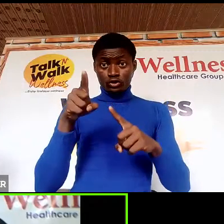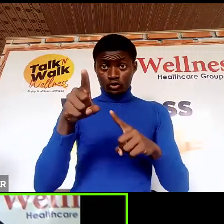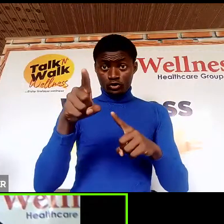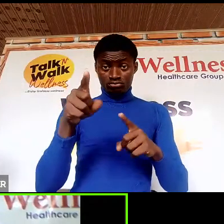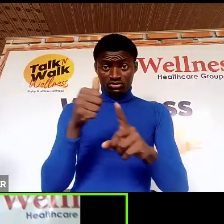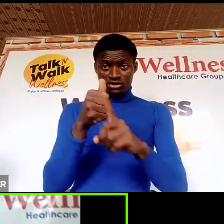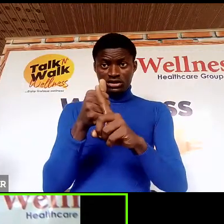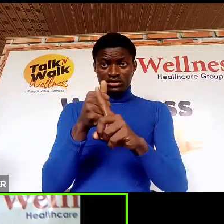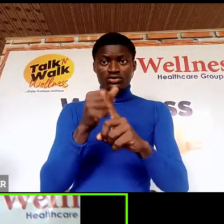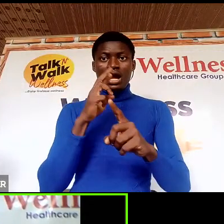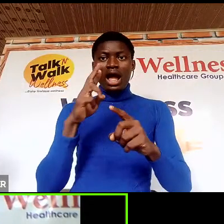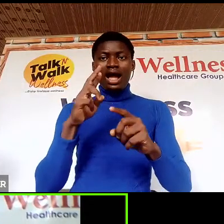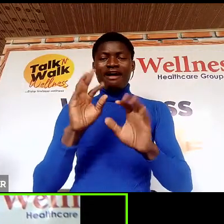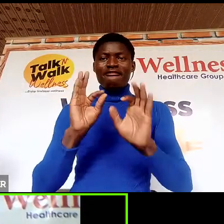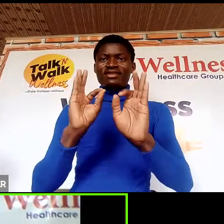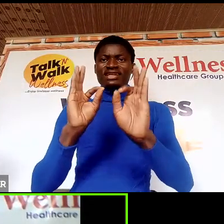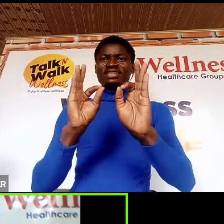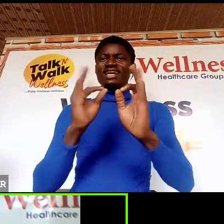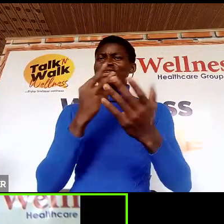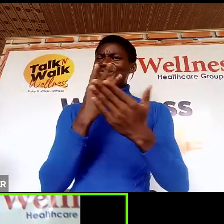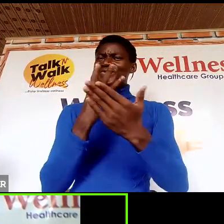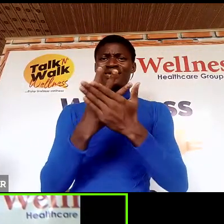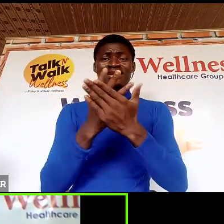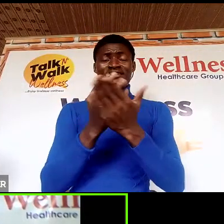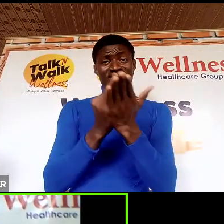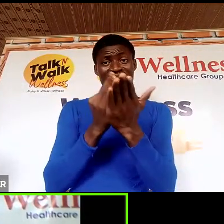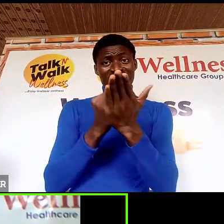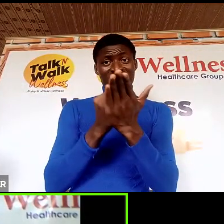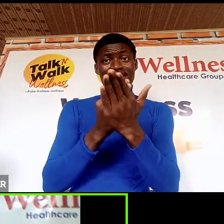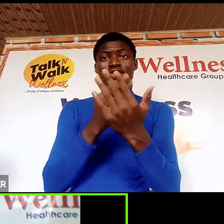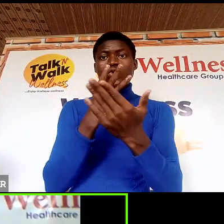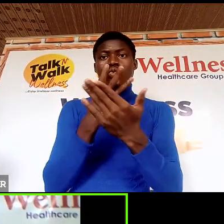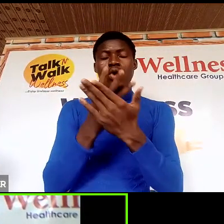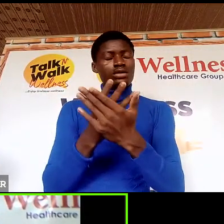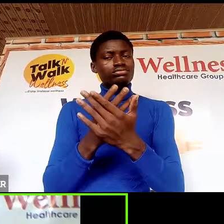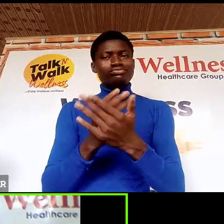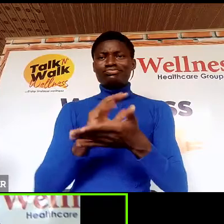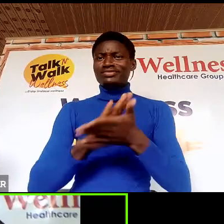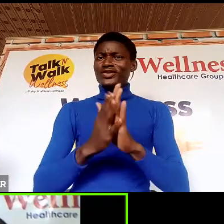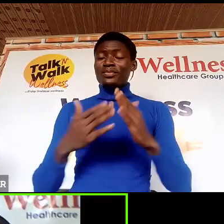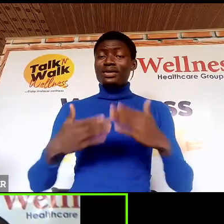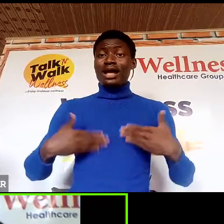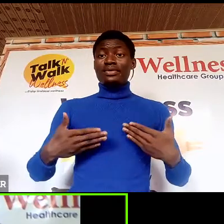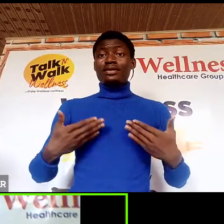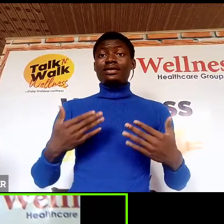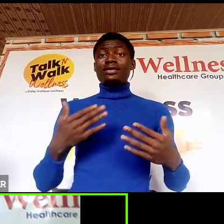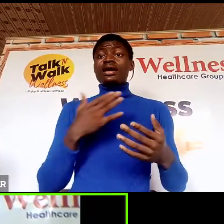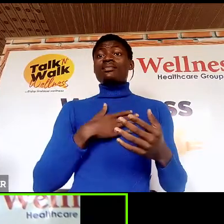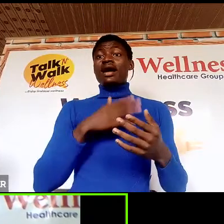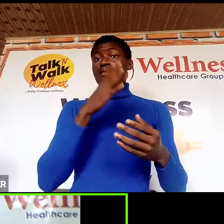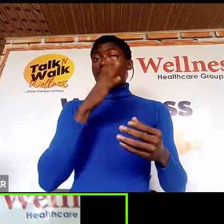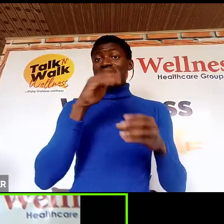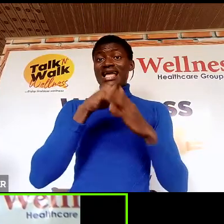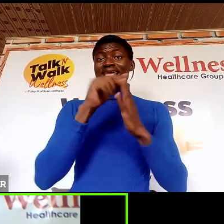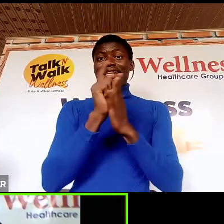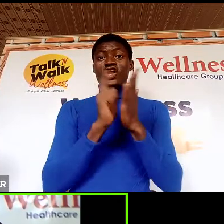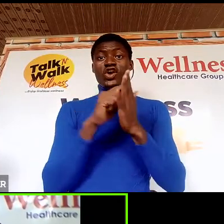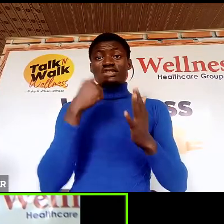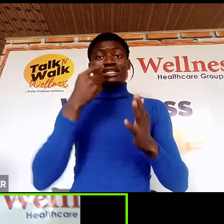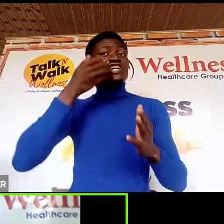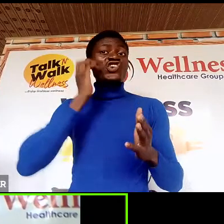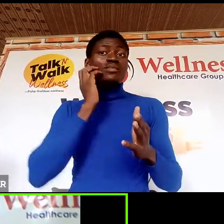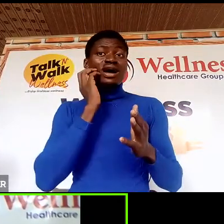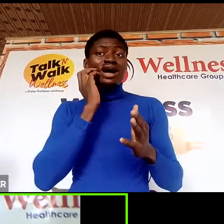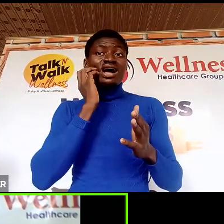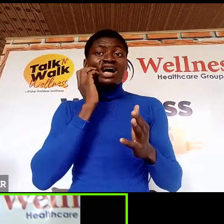My mother-in-law used to say, I lowo baba ifoya. Owo lowo